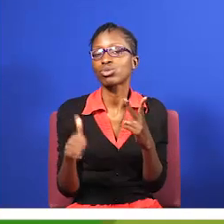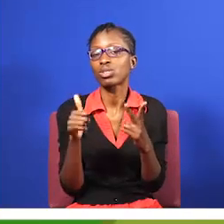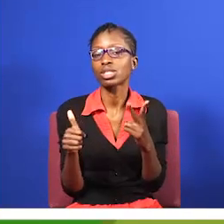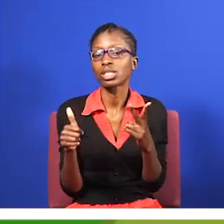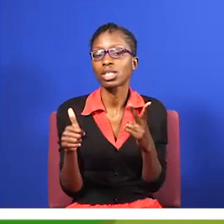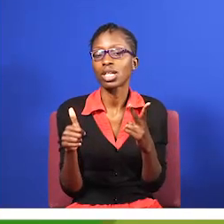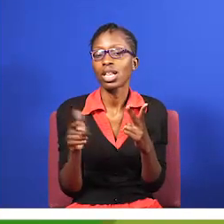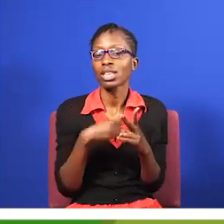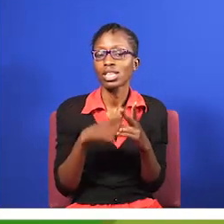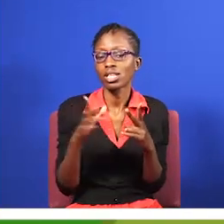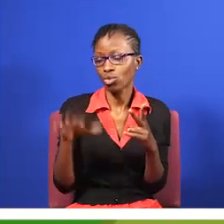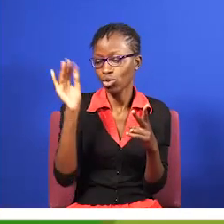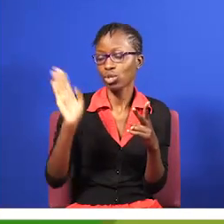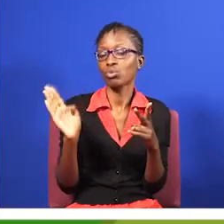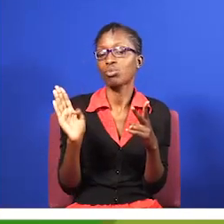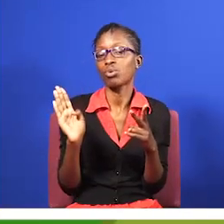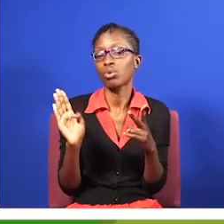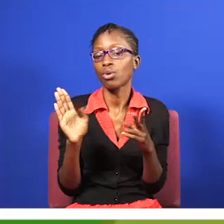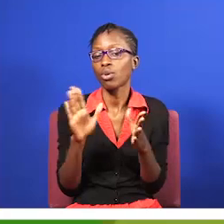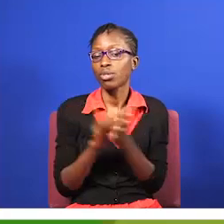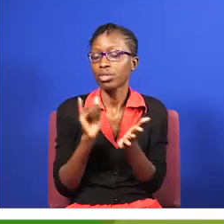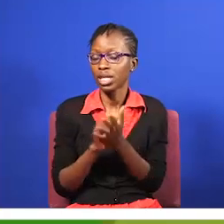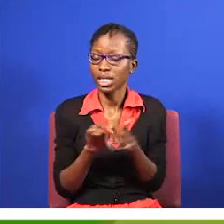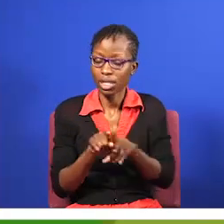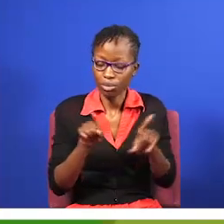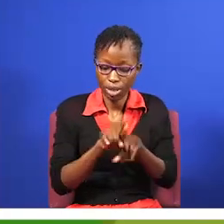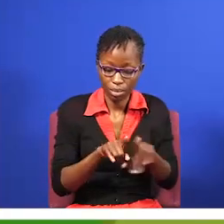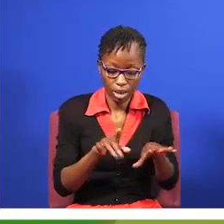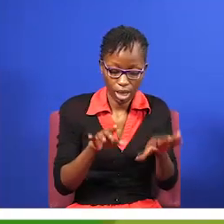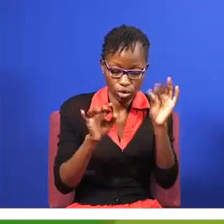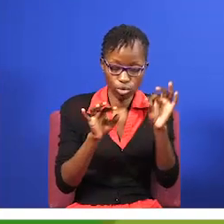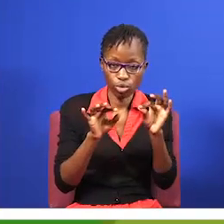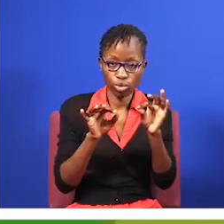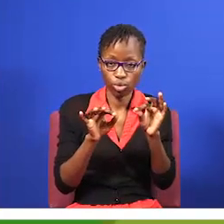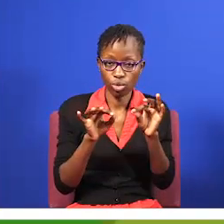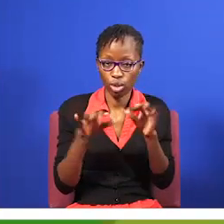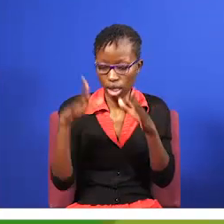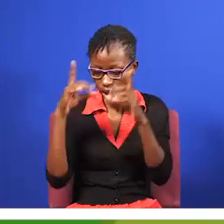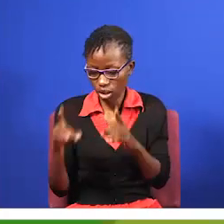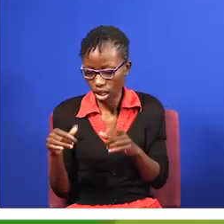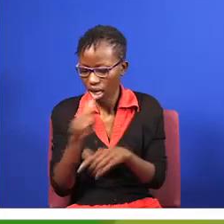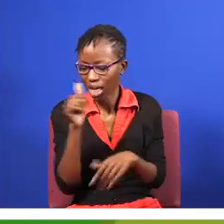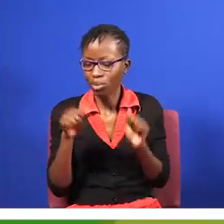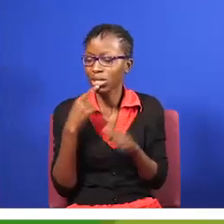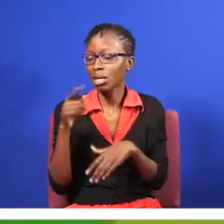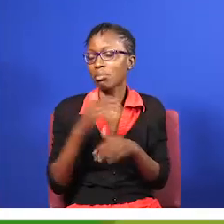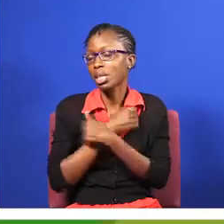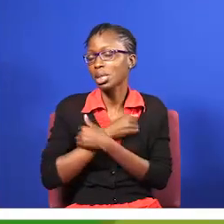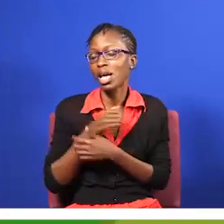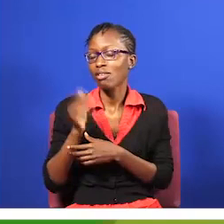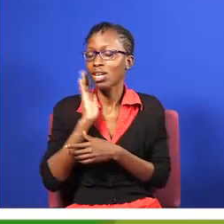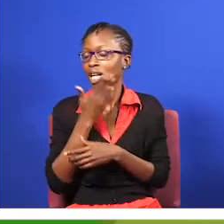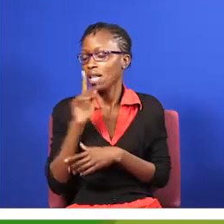would you like? And then you choose blue. That is a choice. The other person can say, "I like pink more." So they